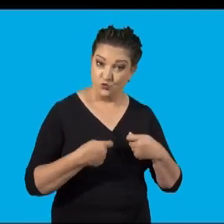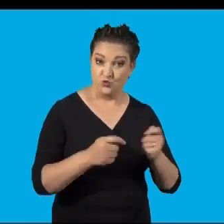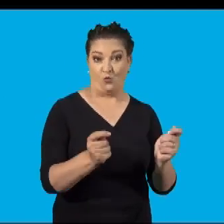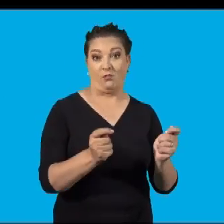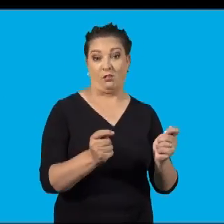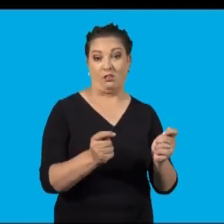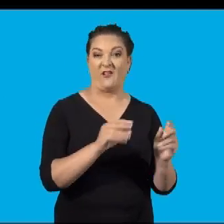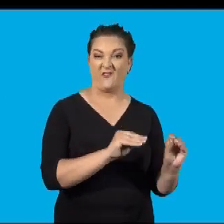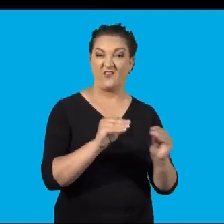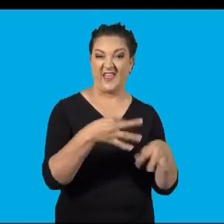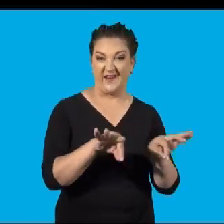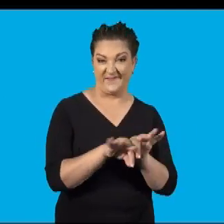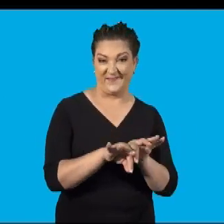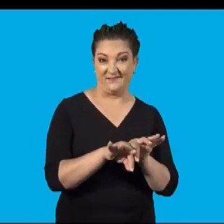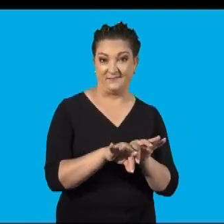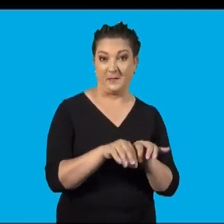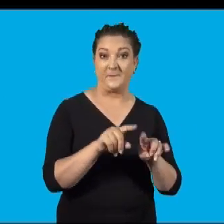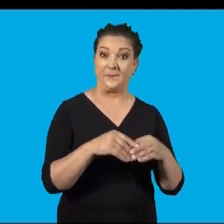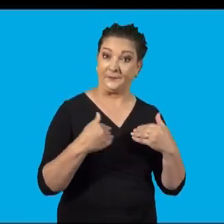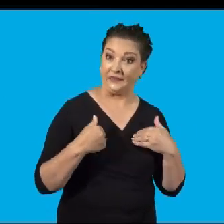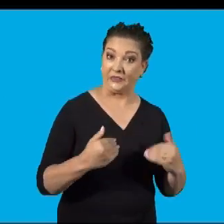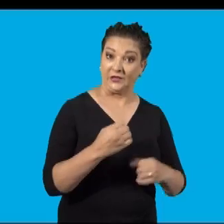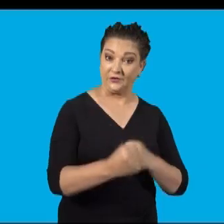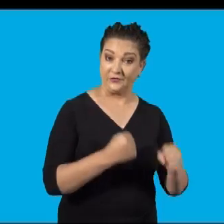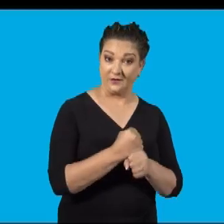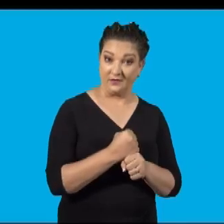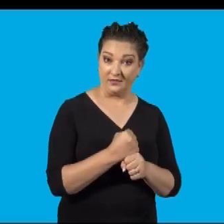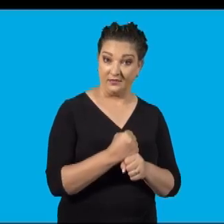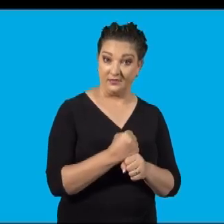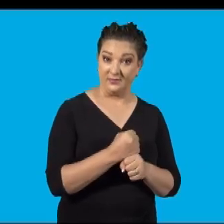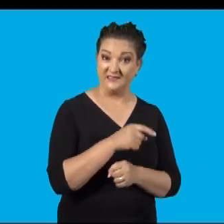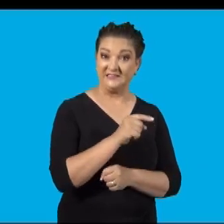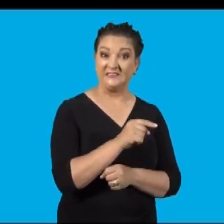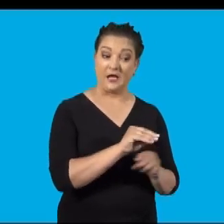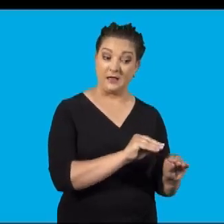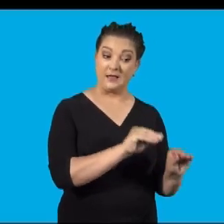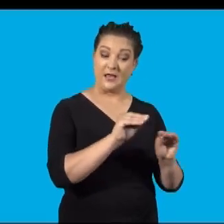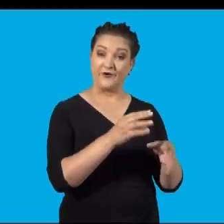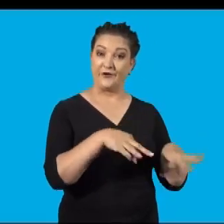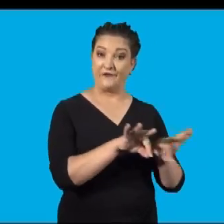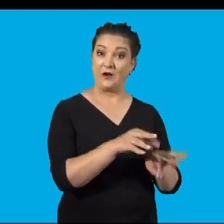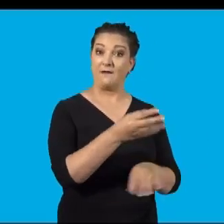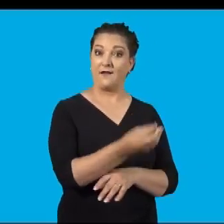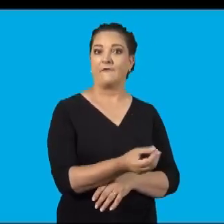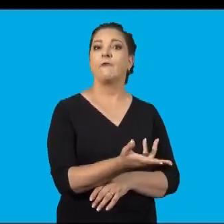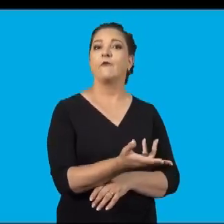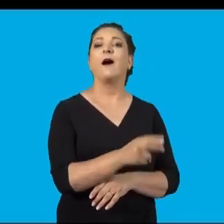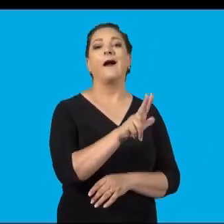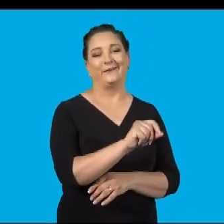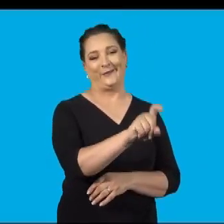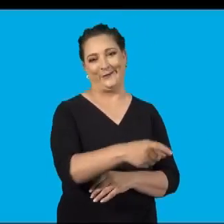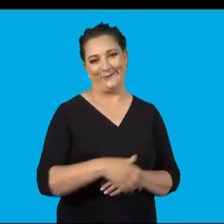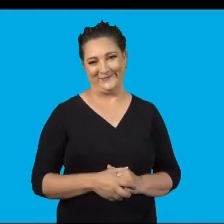value. This asset at the beginning of the year, it had carrying value